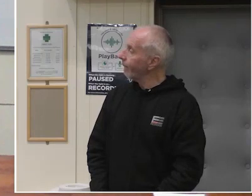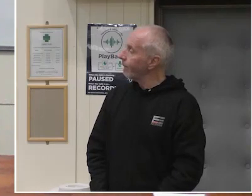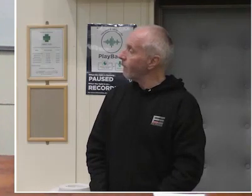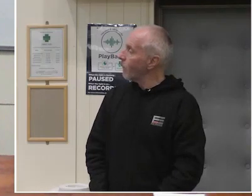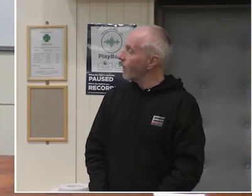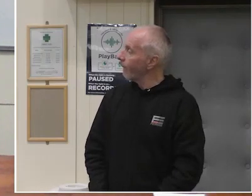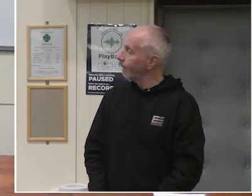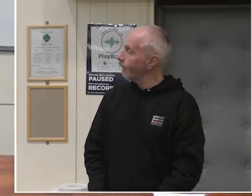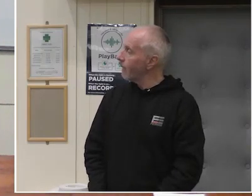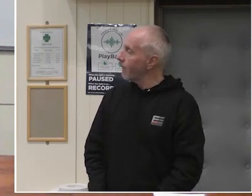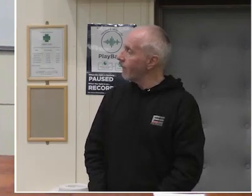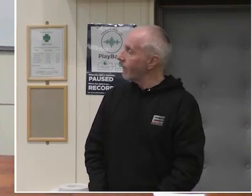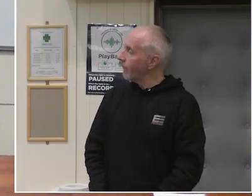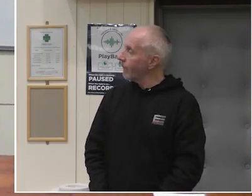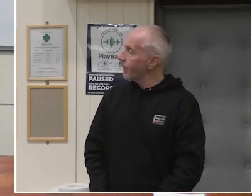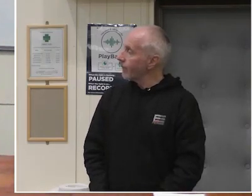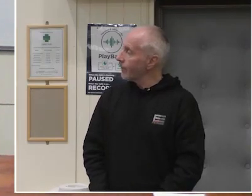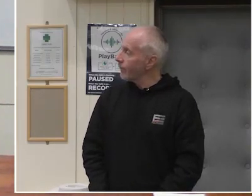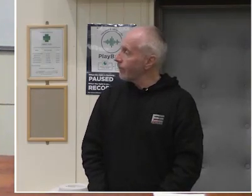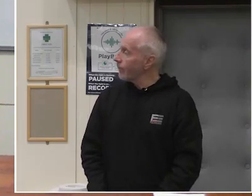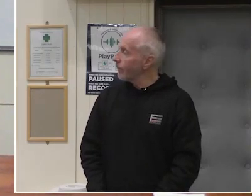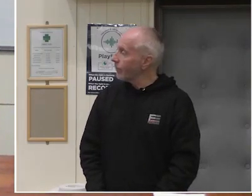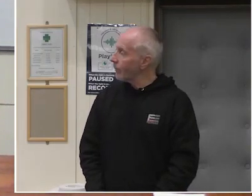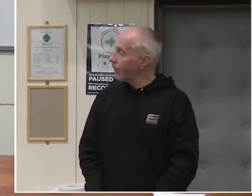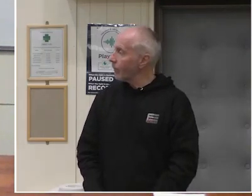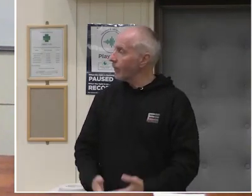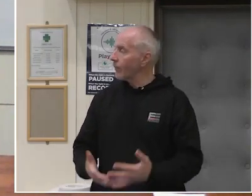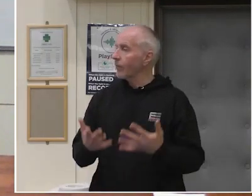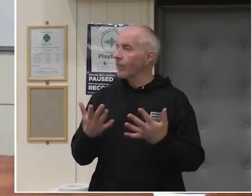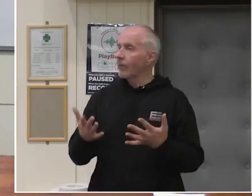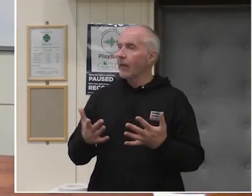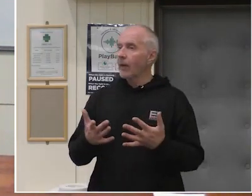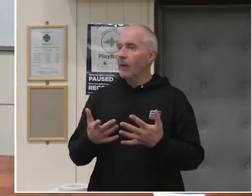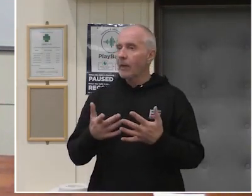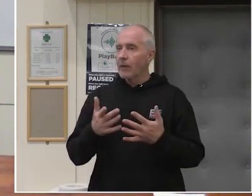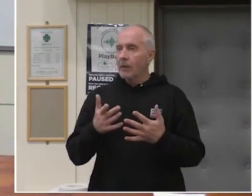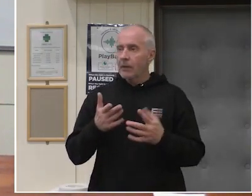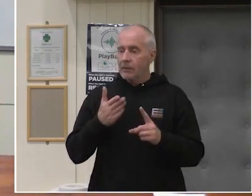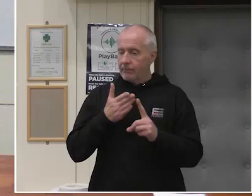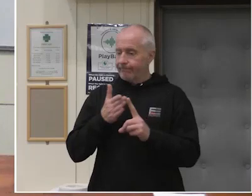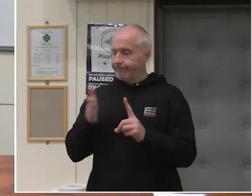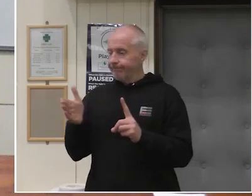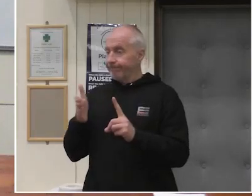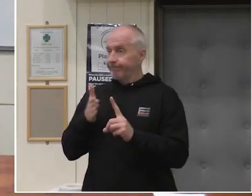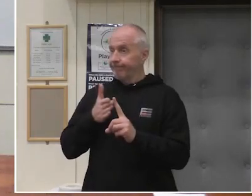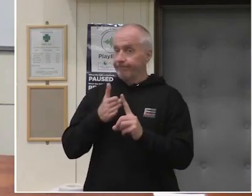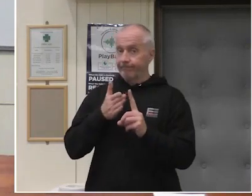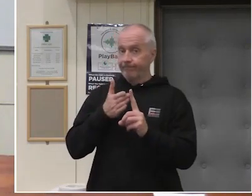I'm going to take a small sidestep here into